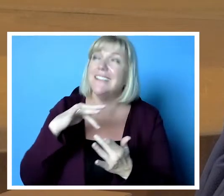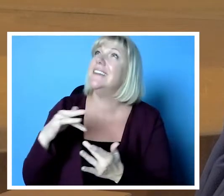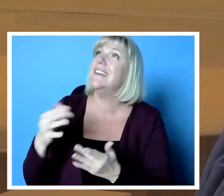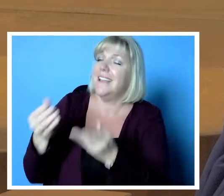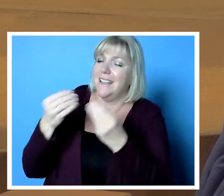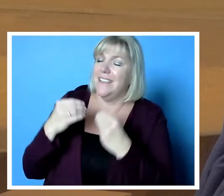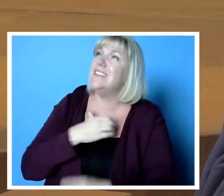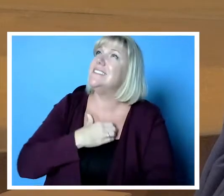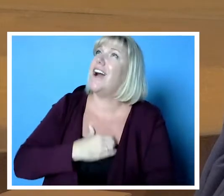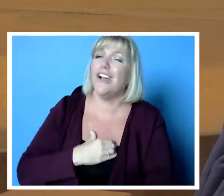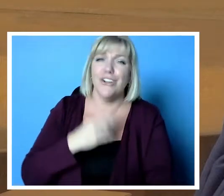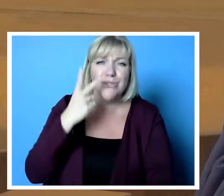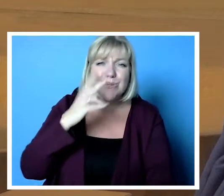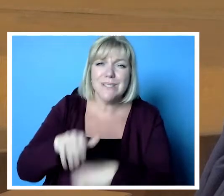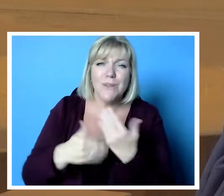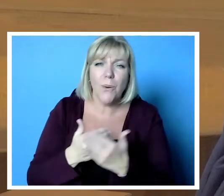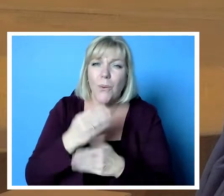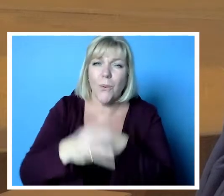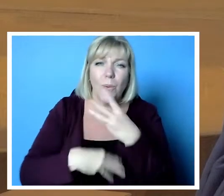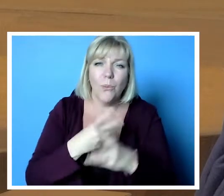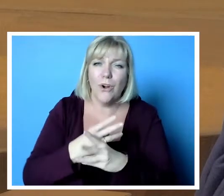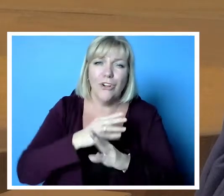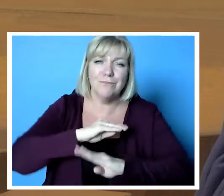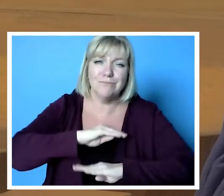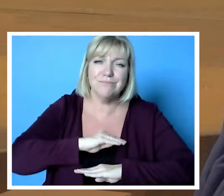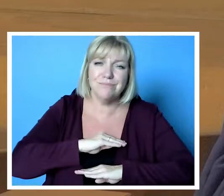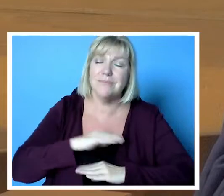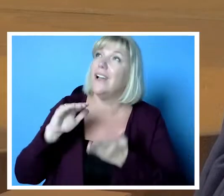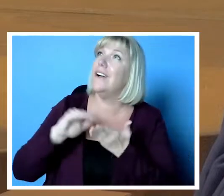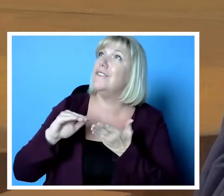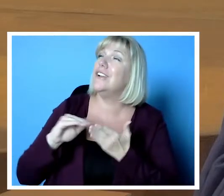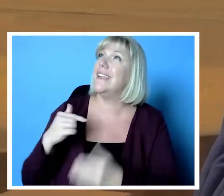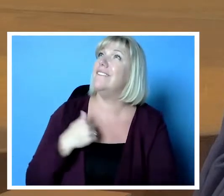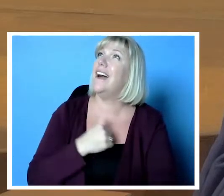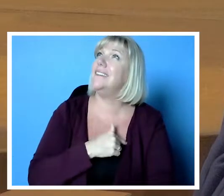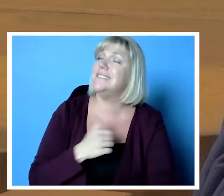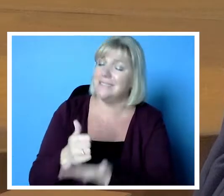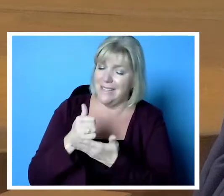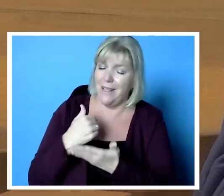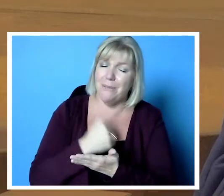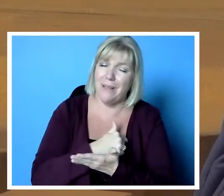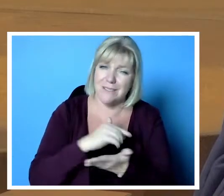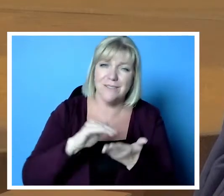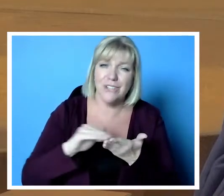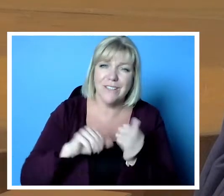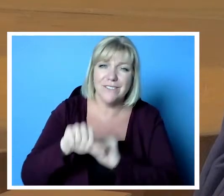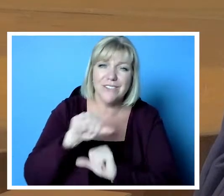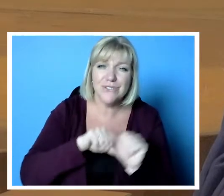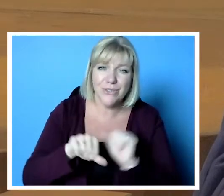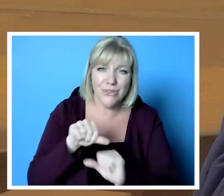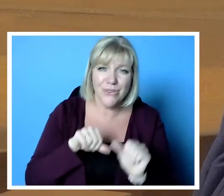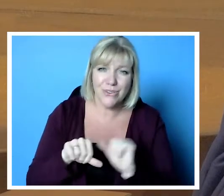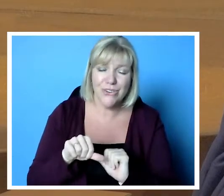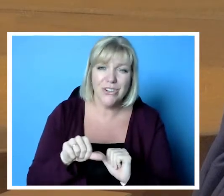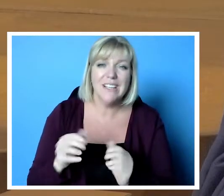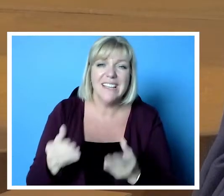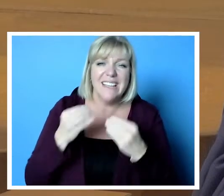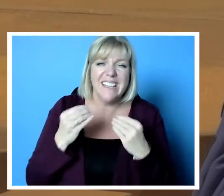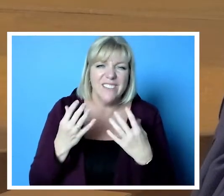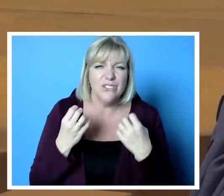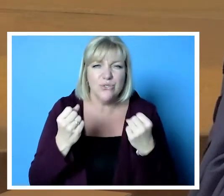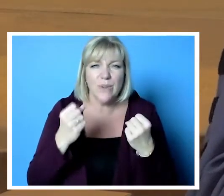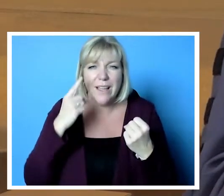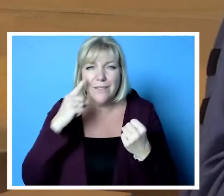to see the whole world nourished. Forgive us and help us forgive one another. Strengthen us for